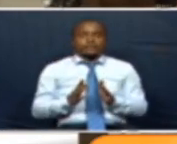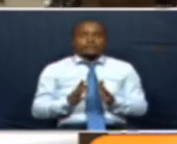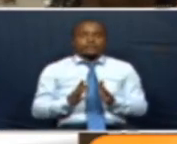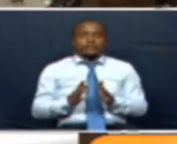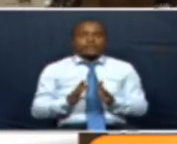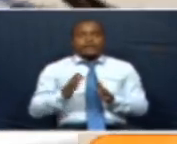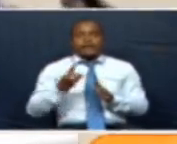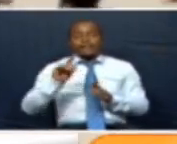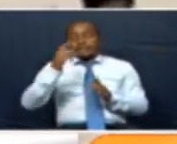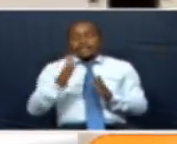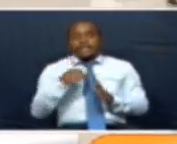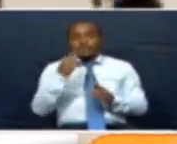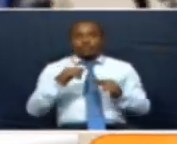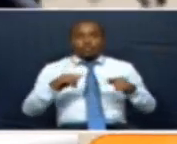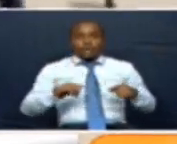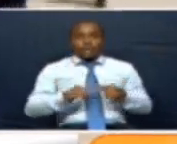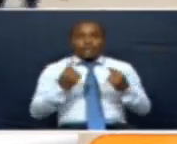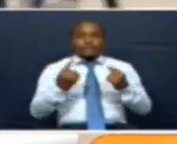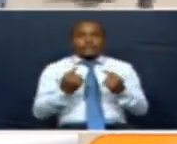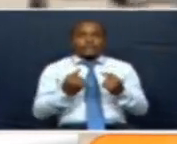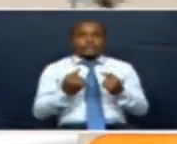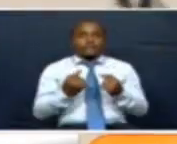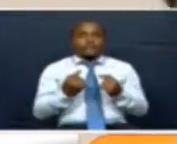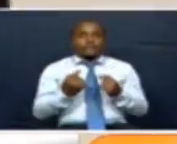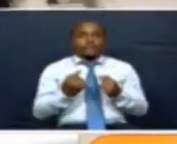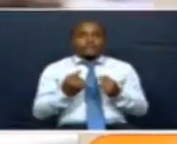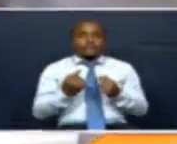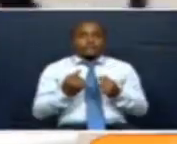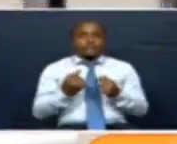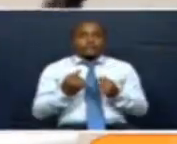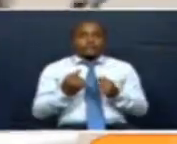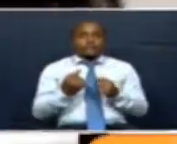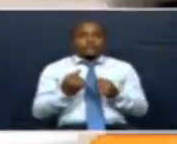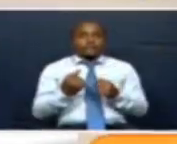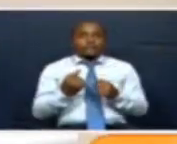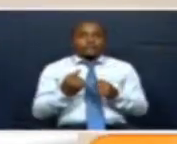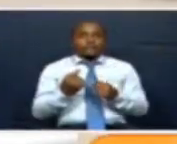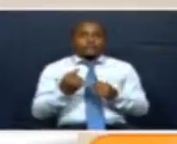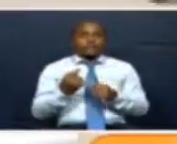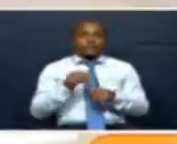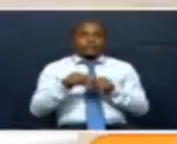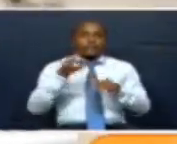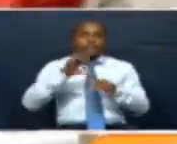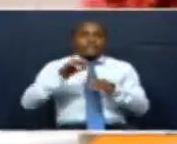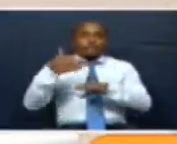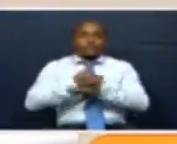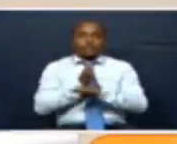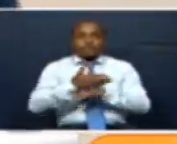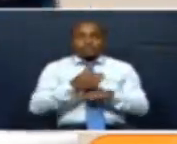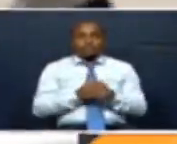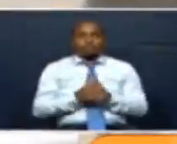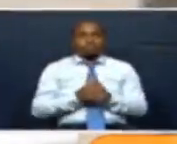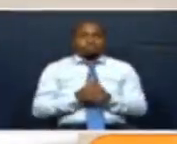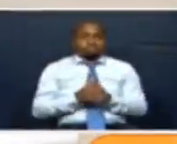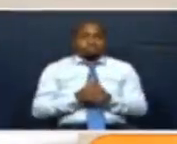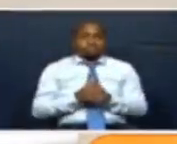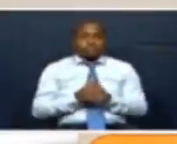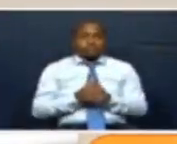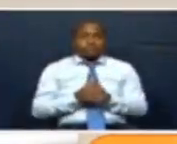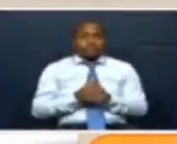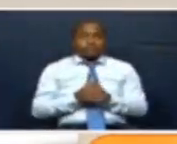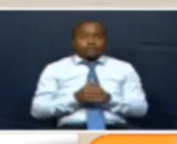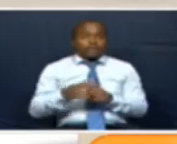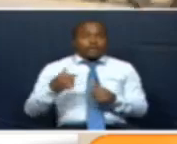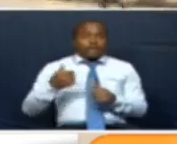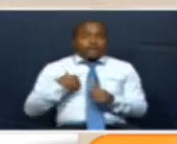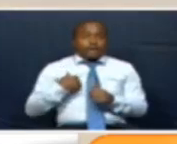that were aggrieved that elections were rigged in favor of the government. It's early to judge the